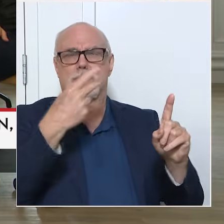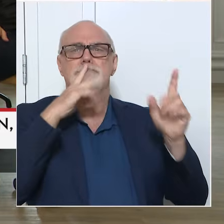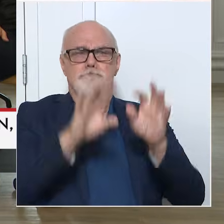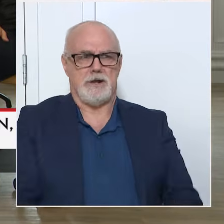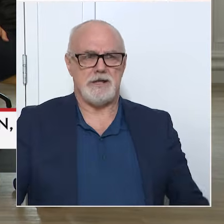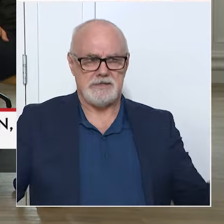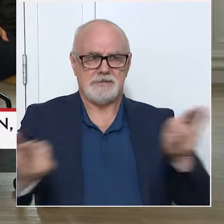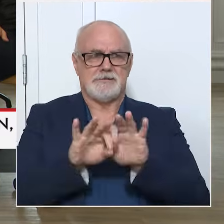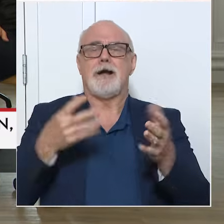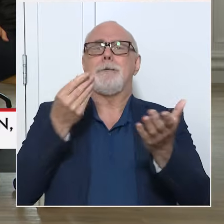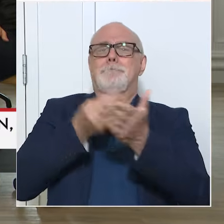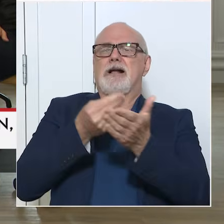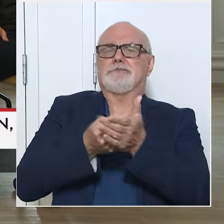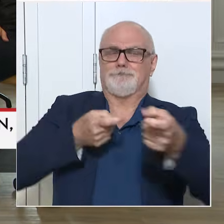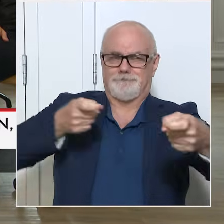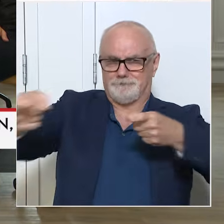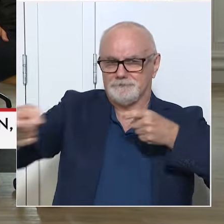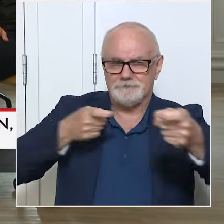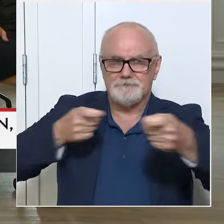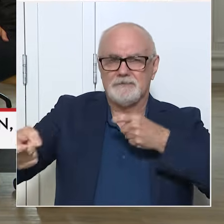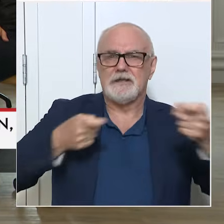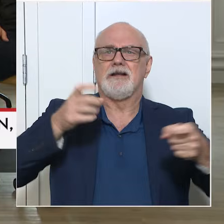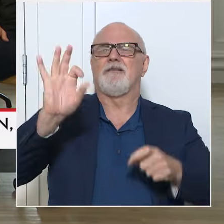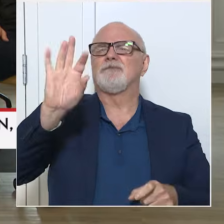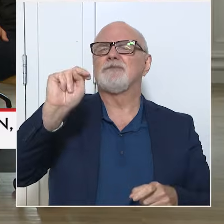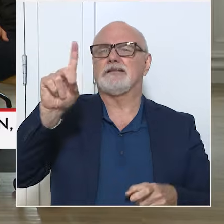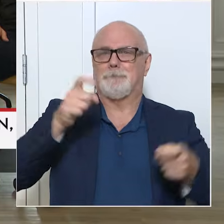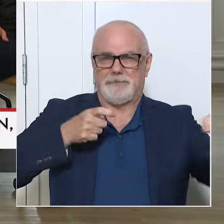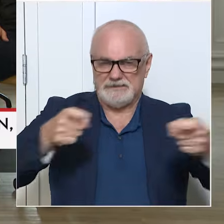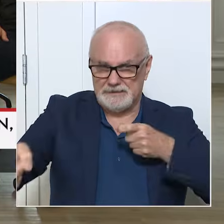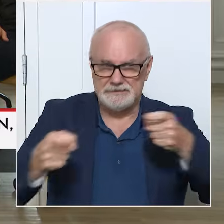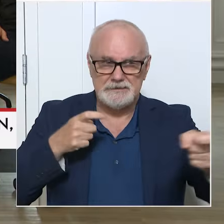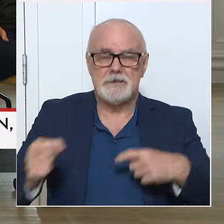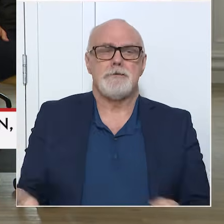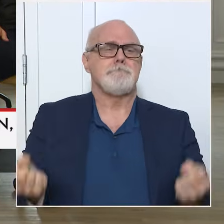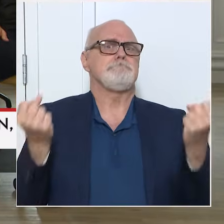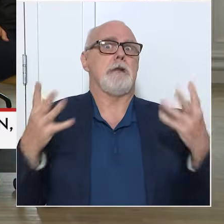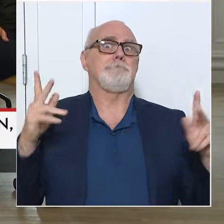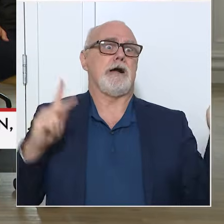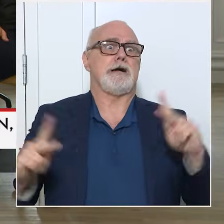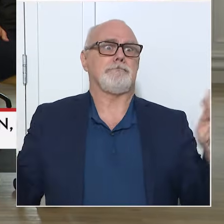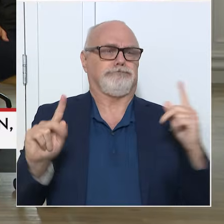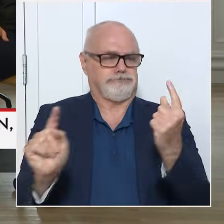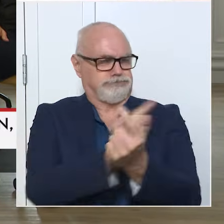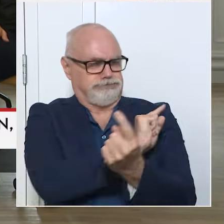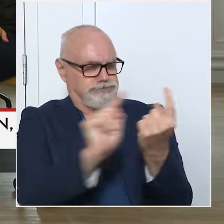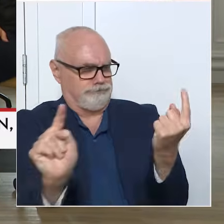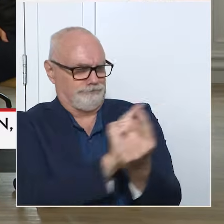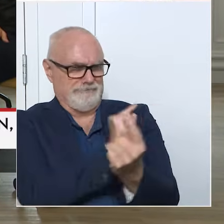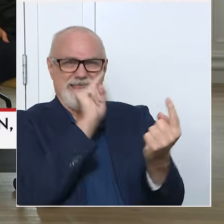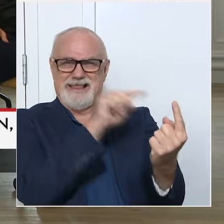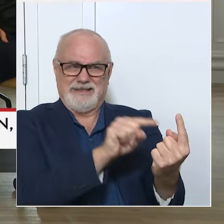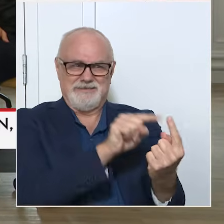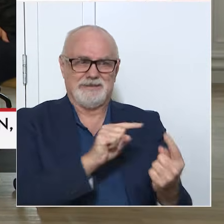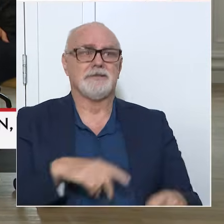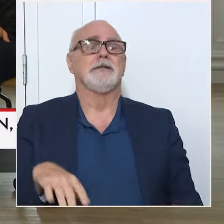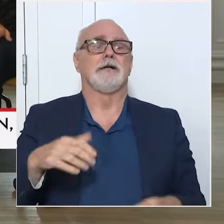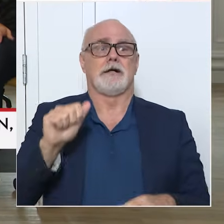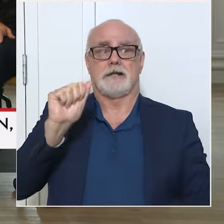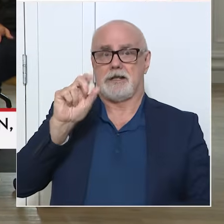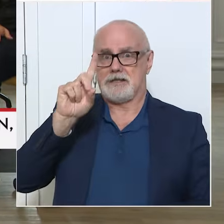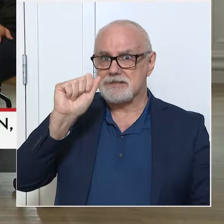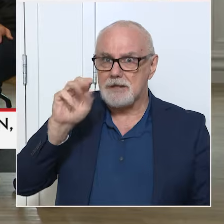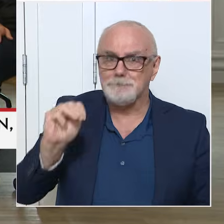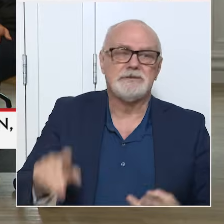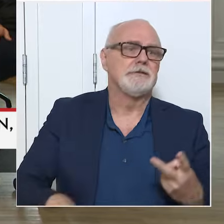with, we've got a ton of people, I'm not going to go through it. But Adam Lattimore, thank you for what you're doing. Brennan Hicks, thank you for what you're doing. And